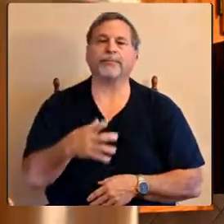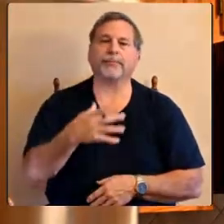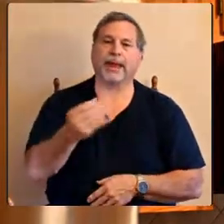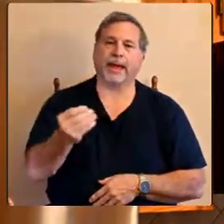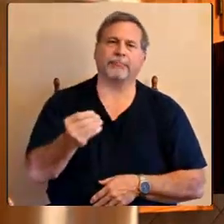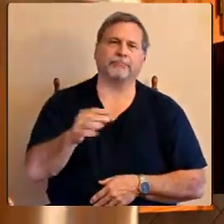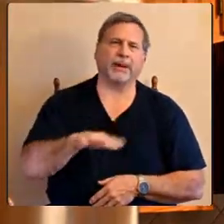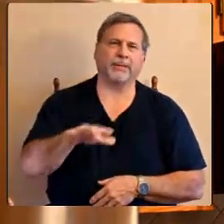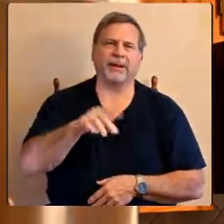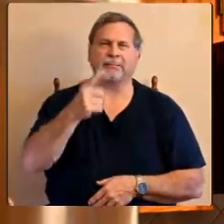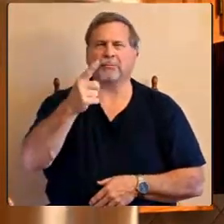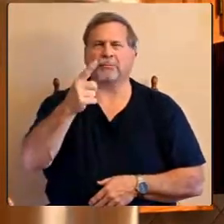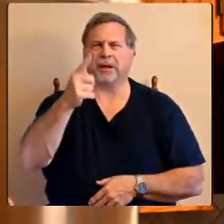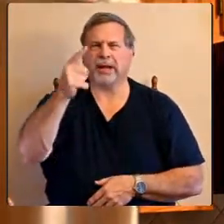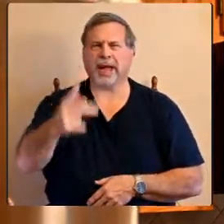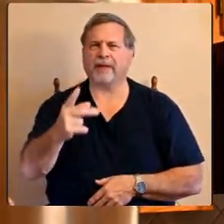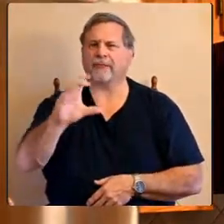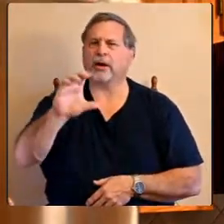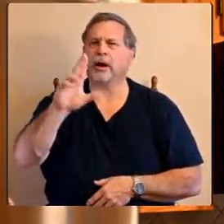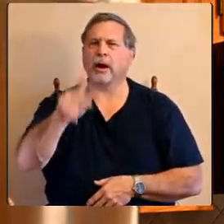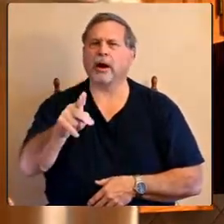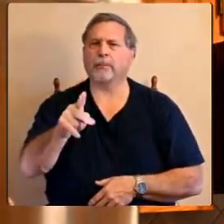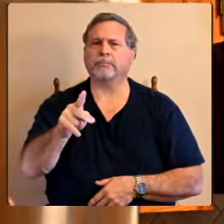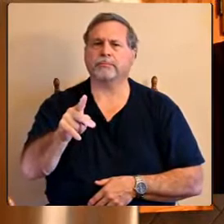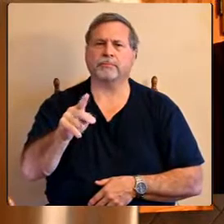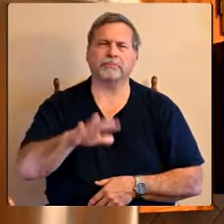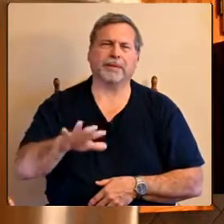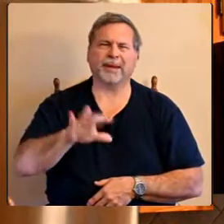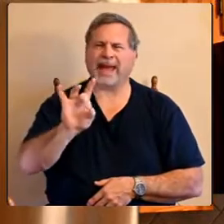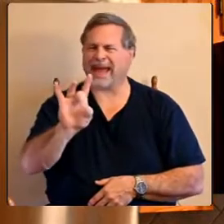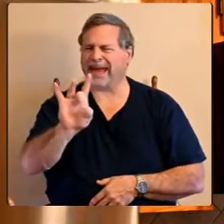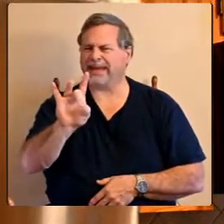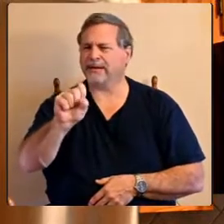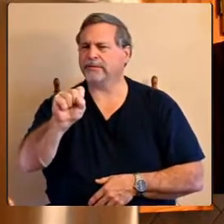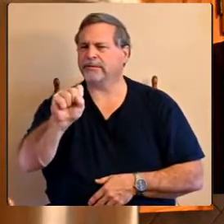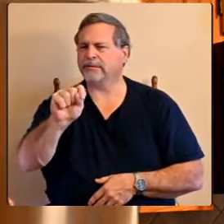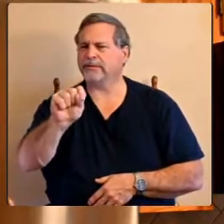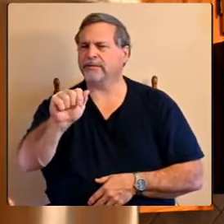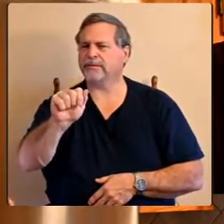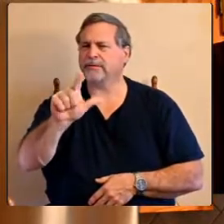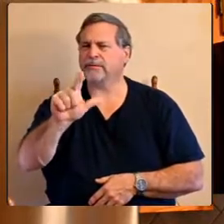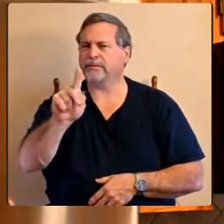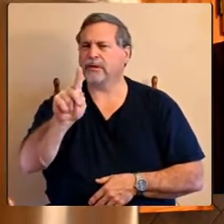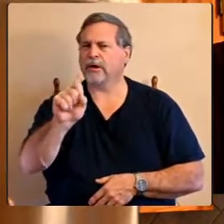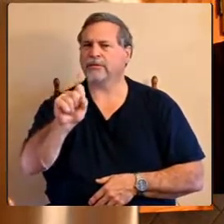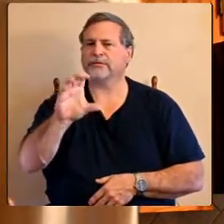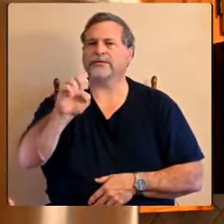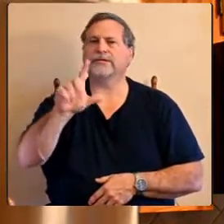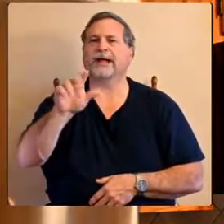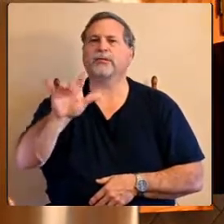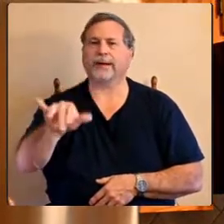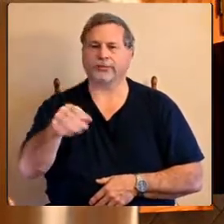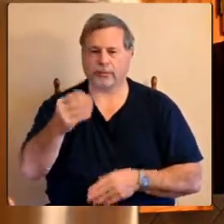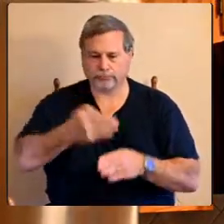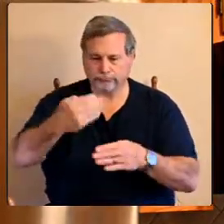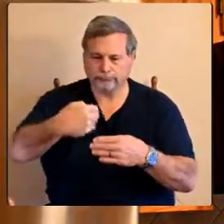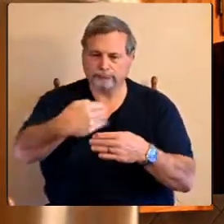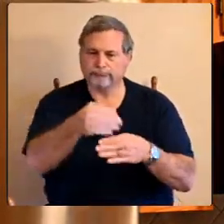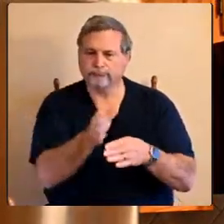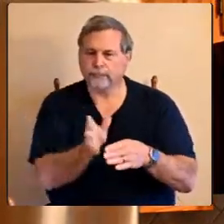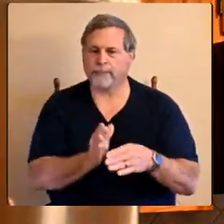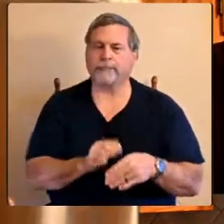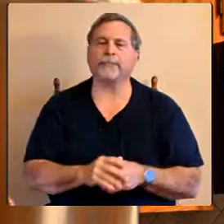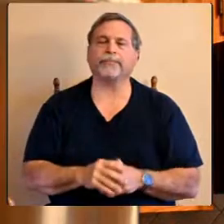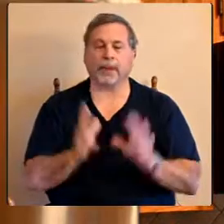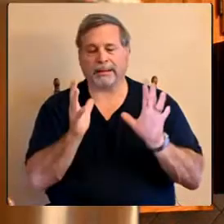And I'm taking about 1.5 cups or so. It's probably about 8 stalks of celery, and I've also diced those up. So what we're going to do